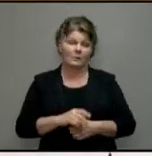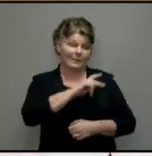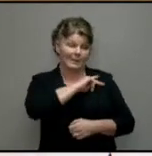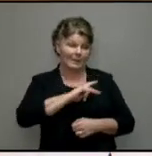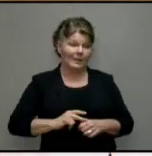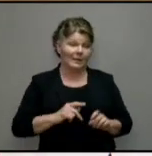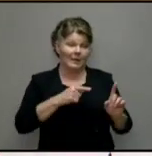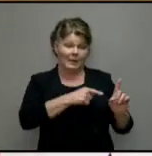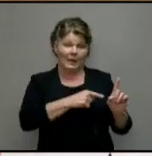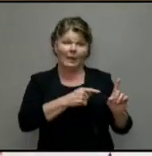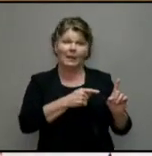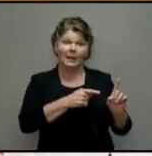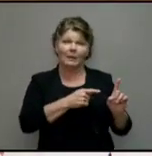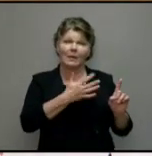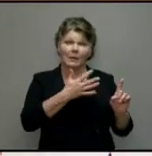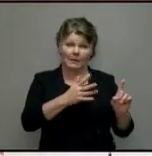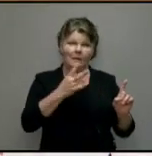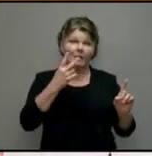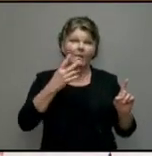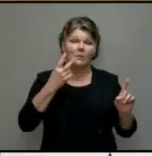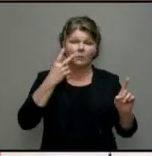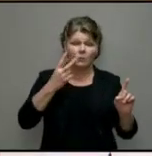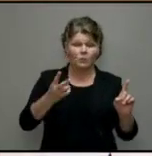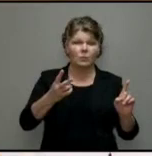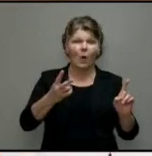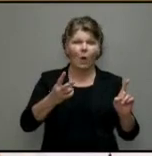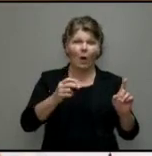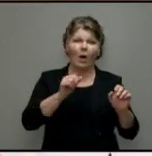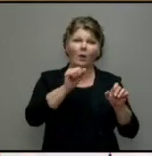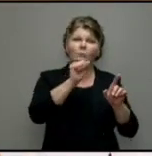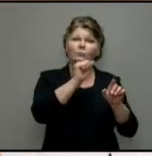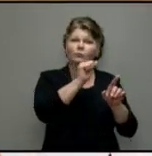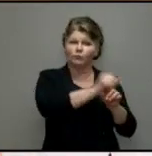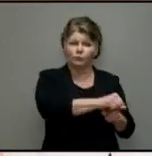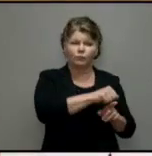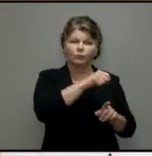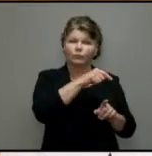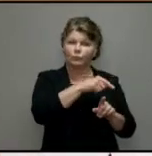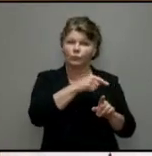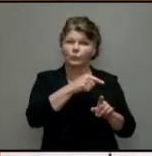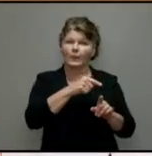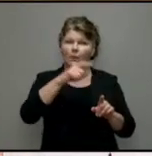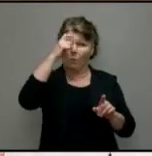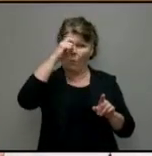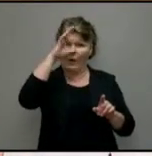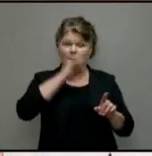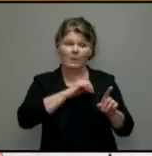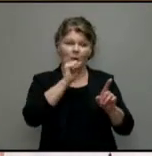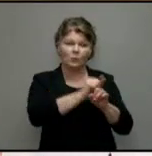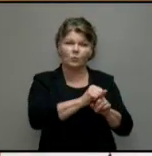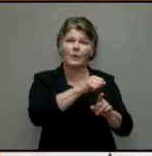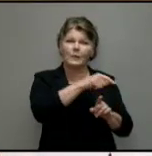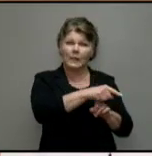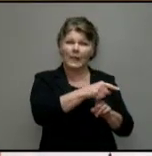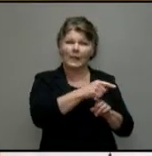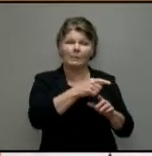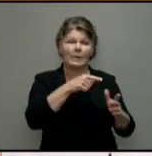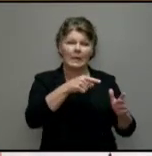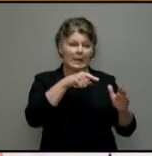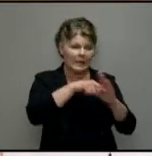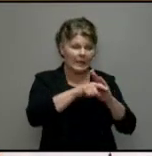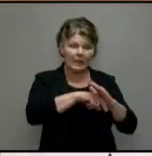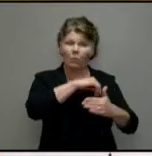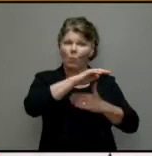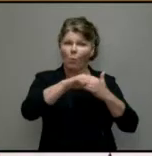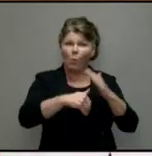Then when Herod, he saw that he had then been tricked by the wise men, became furious, and he sent and killed all the male children